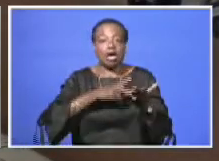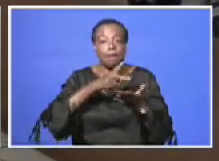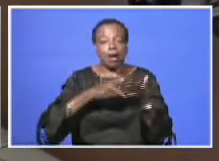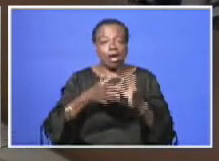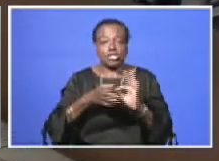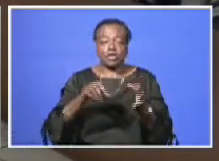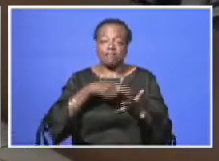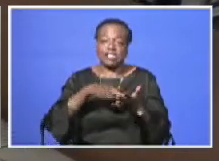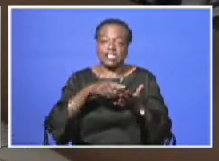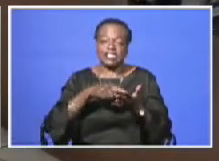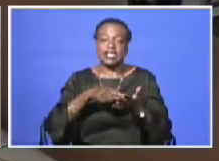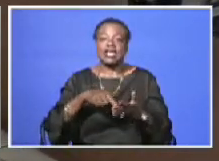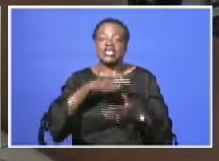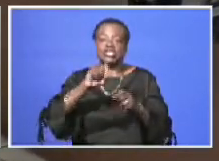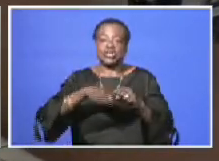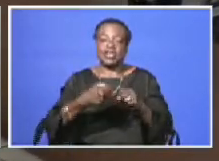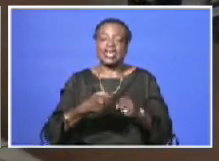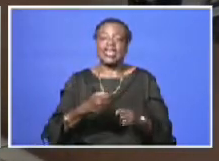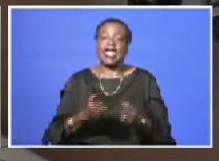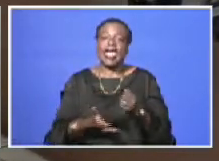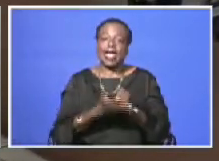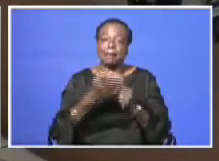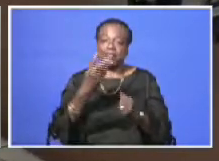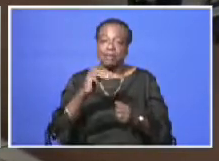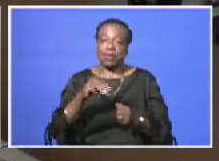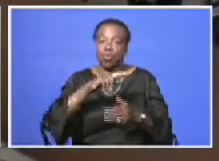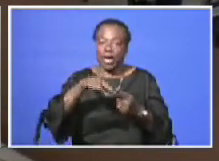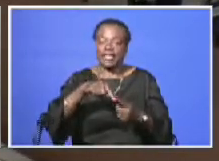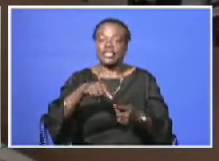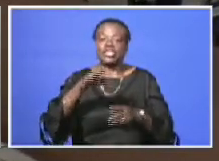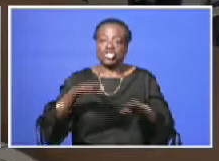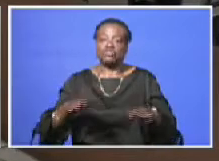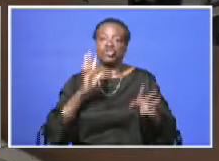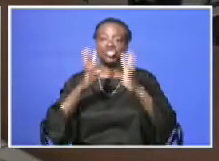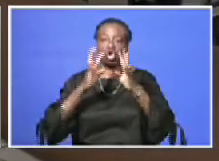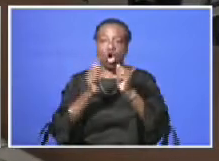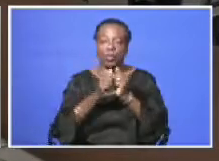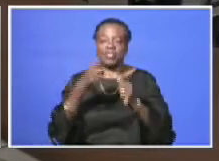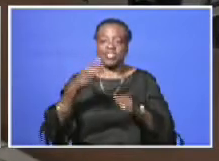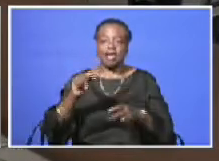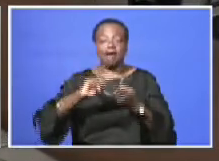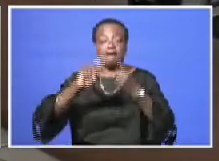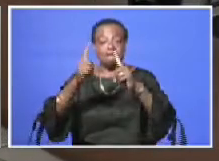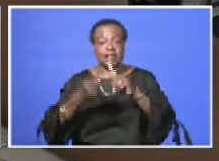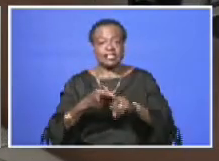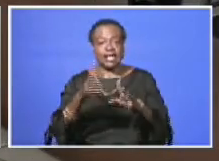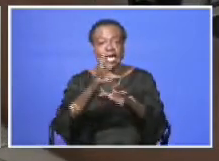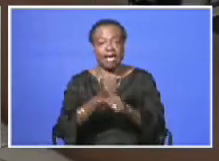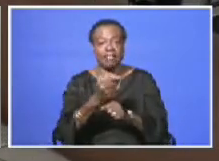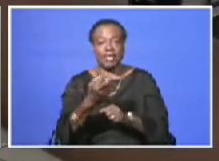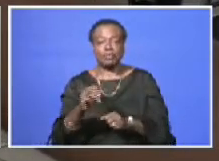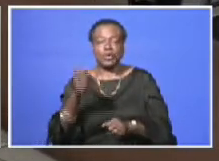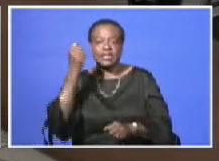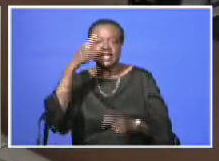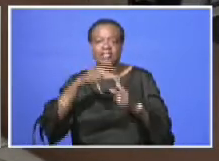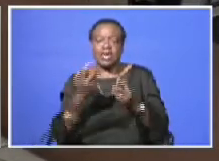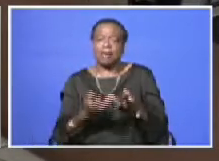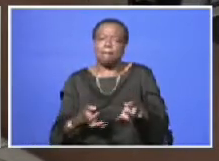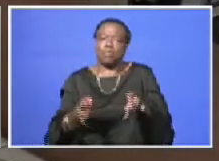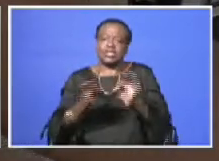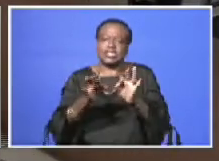And when children talk to their peers, they seem to, you know, get them to understand the importance of